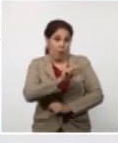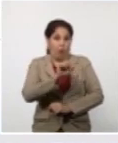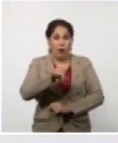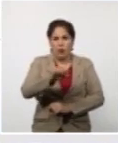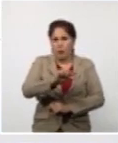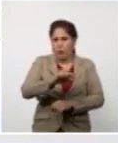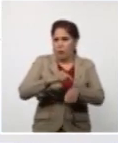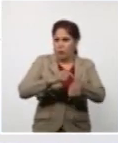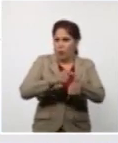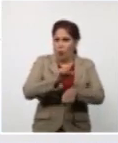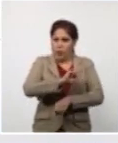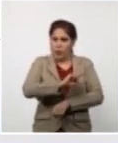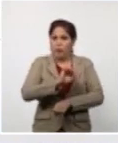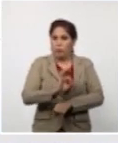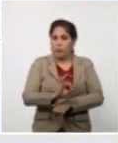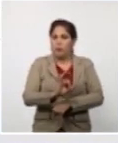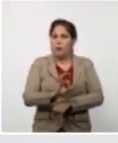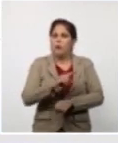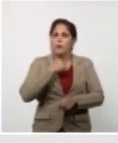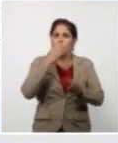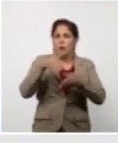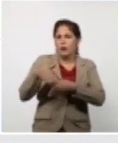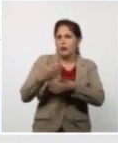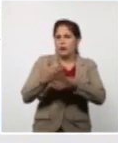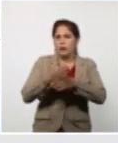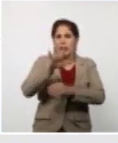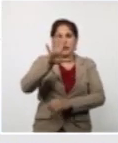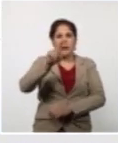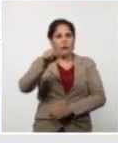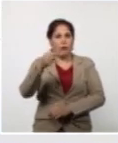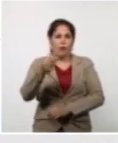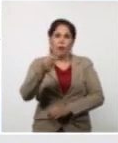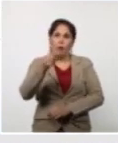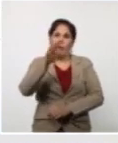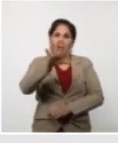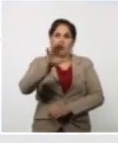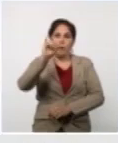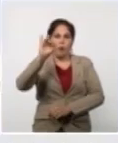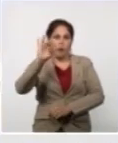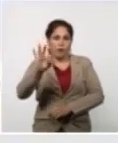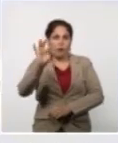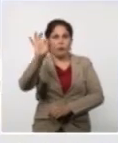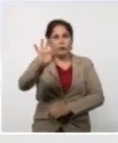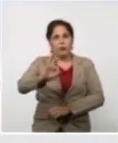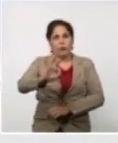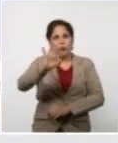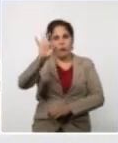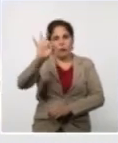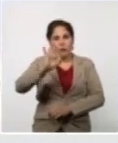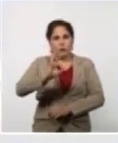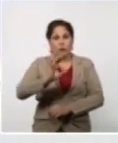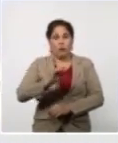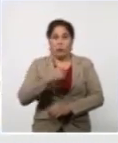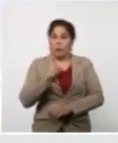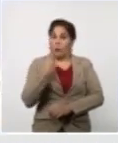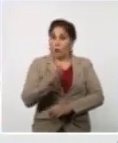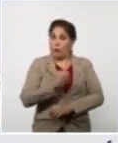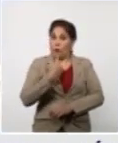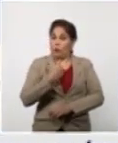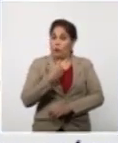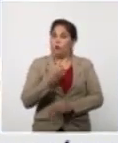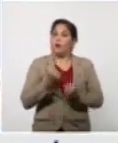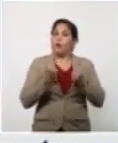172,407 deaths, and that, as I said earlier, that gives a lethality